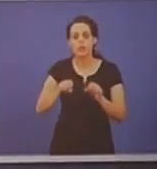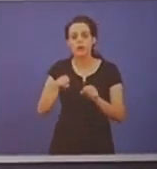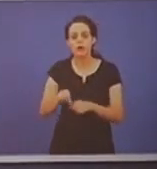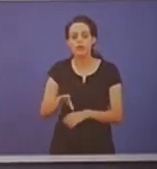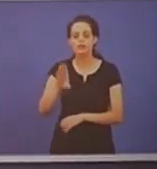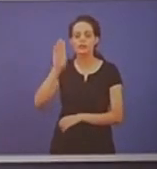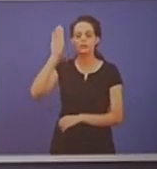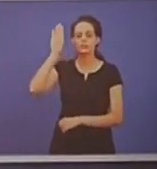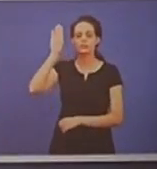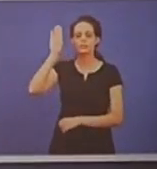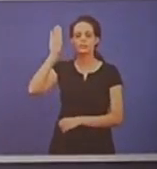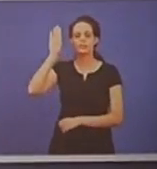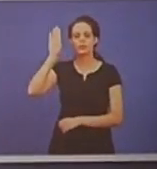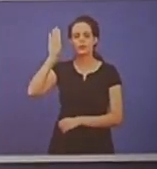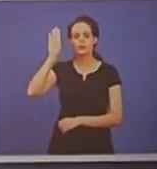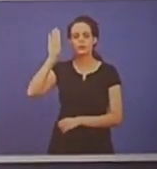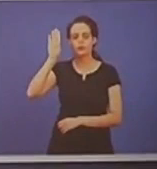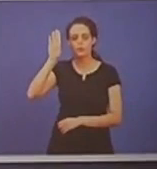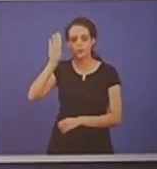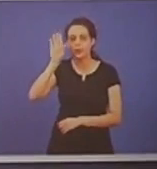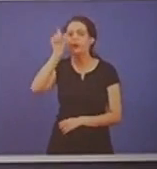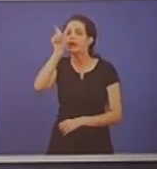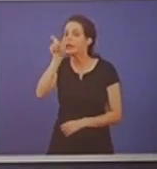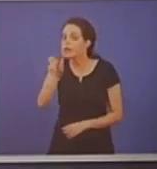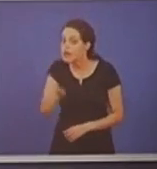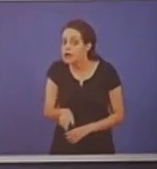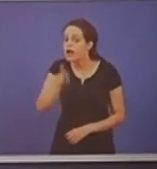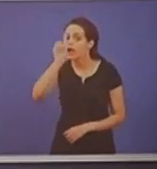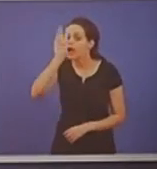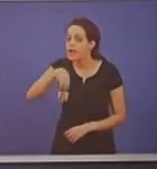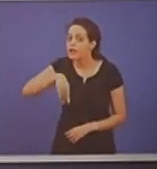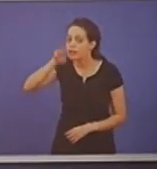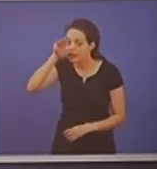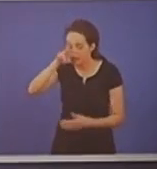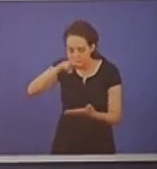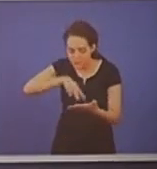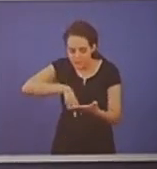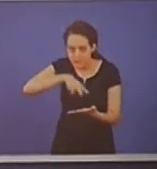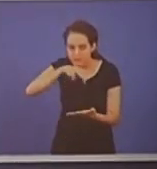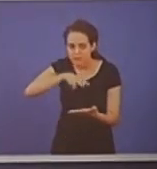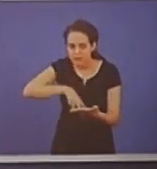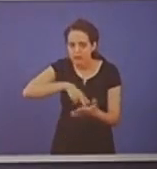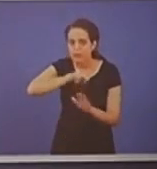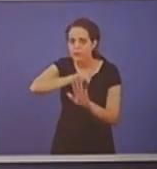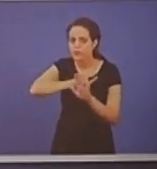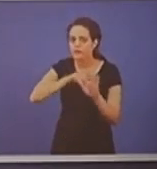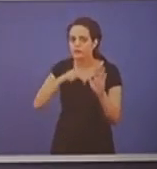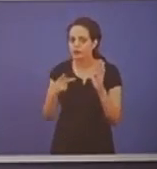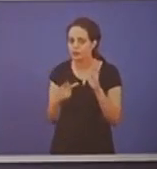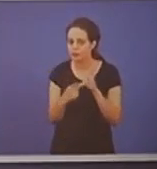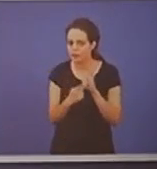so whoever had a chance to read, you can give a signal.